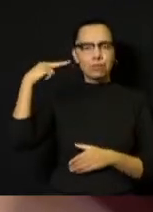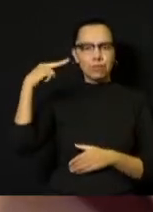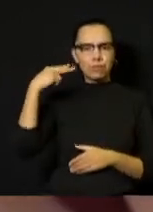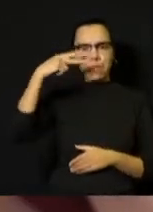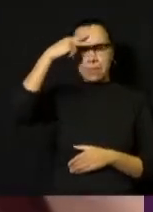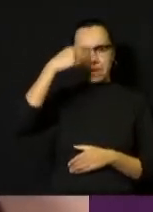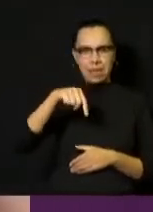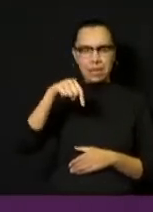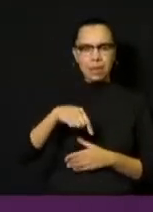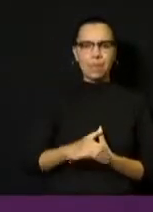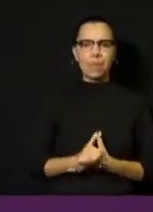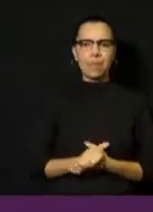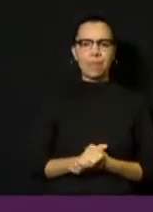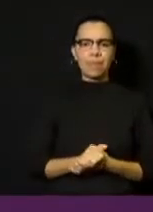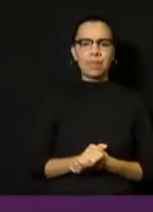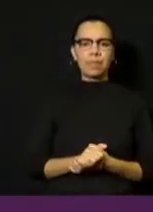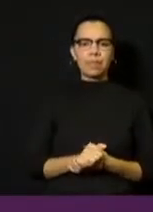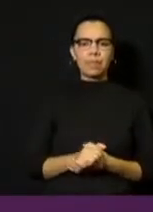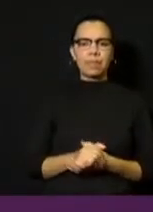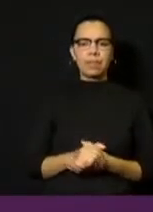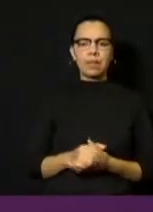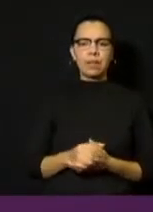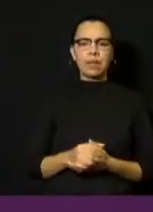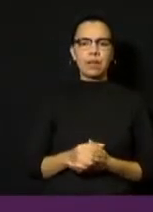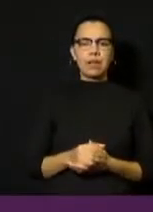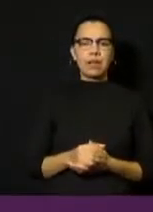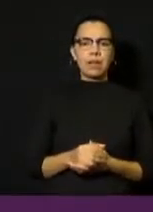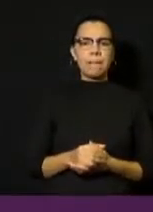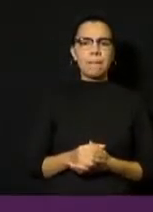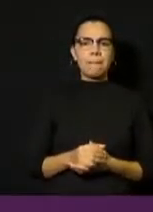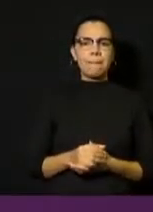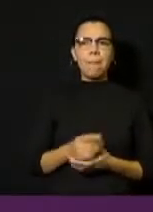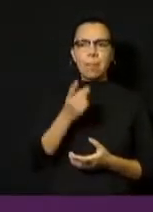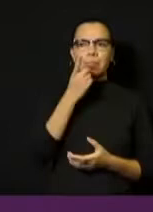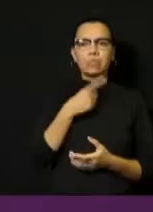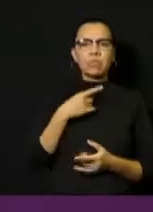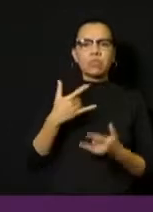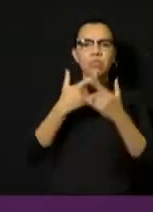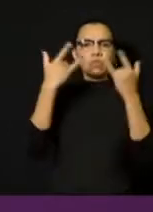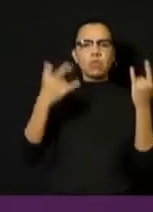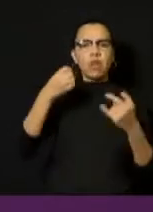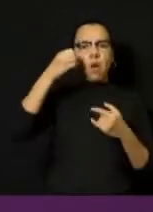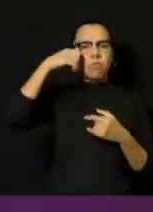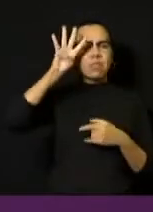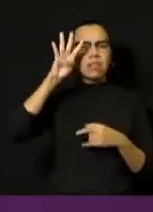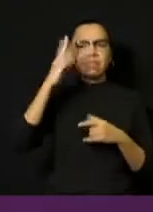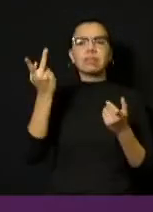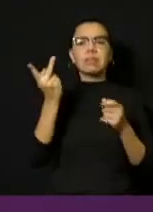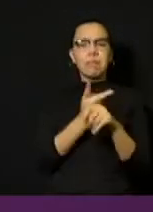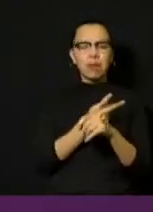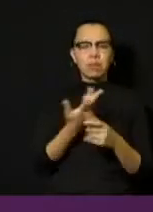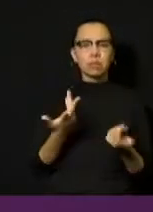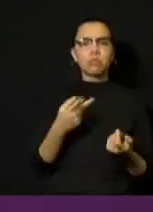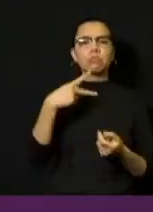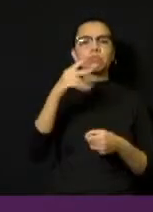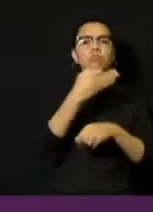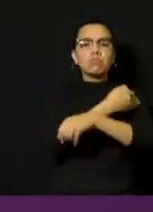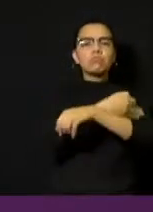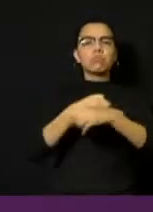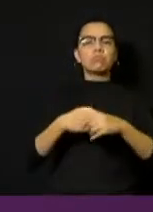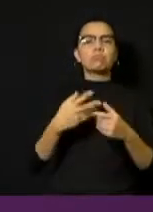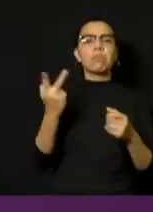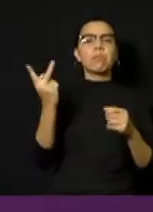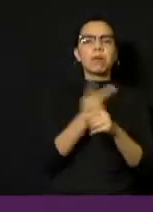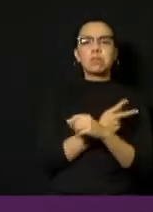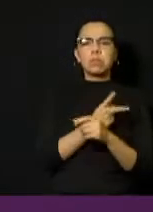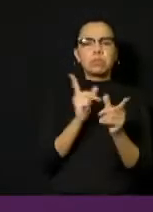Go ahead, share with us, guys, your story, what you achieve in OmniLife, what's selling OmniLife, what has happened